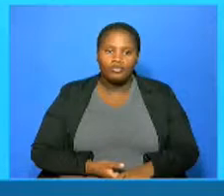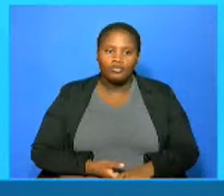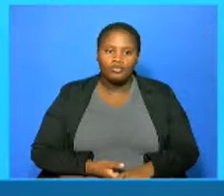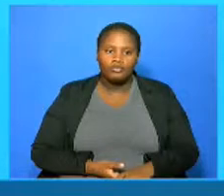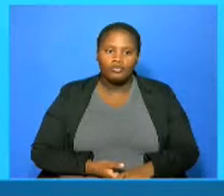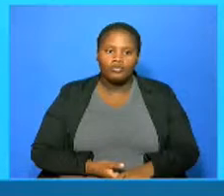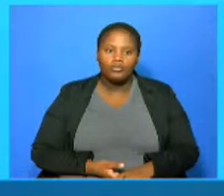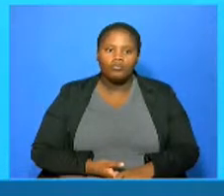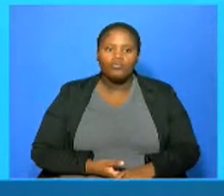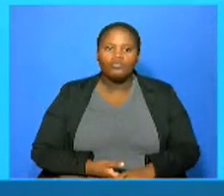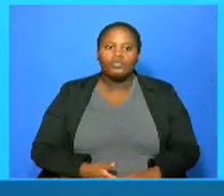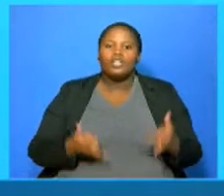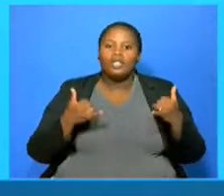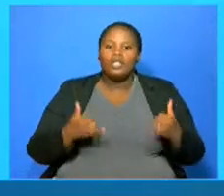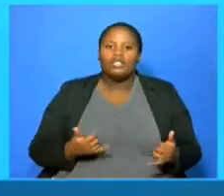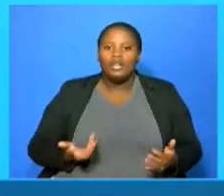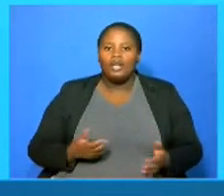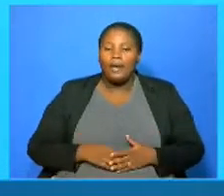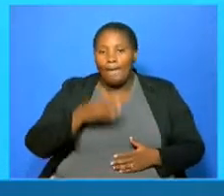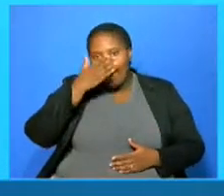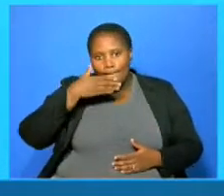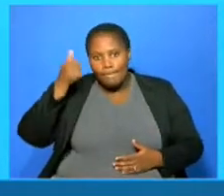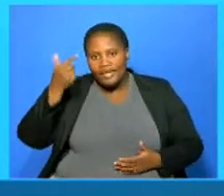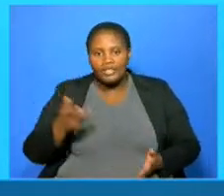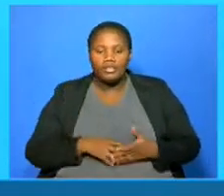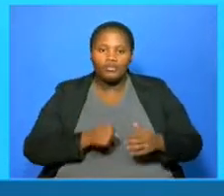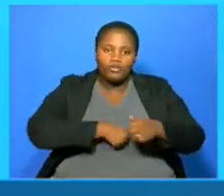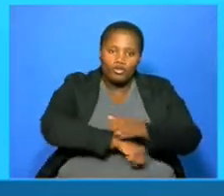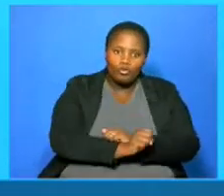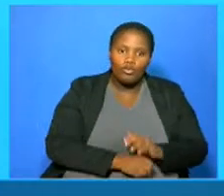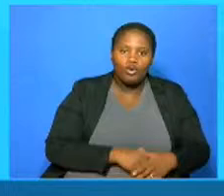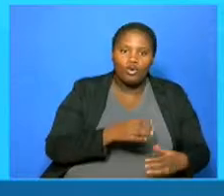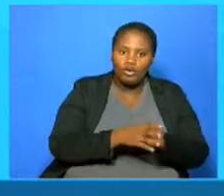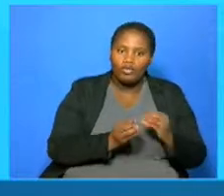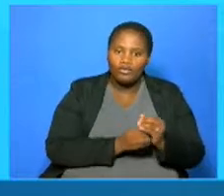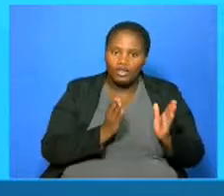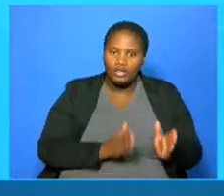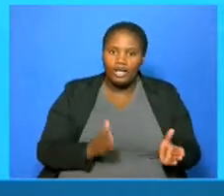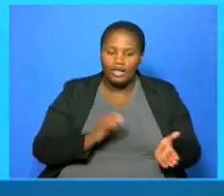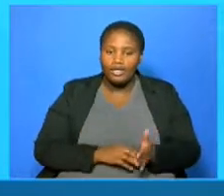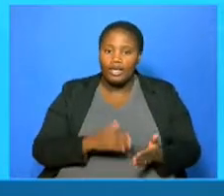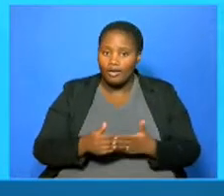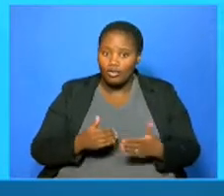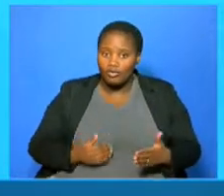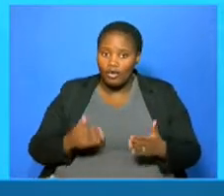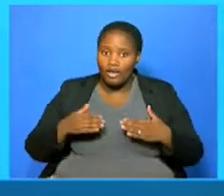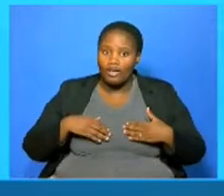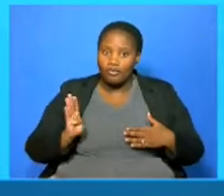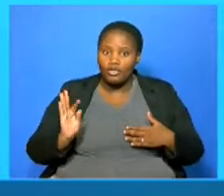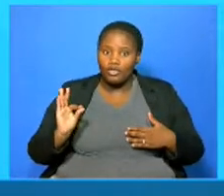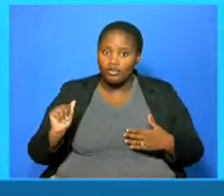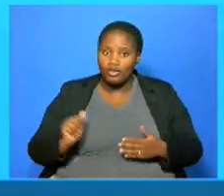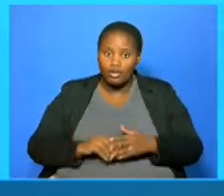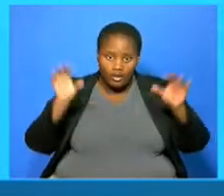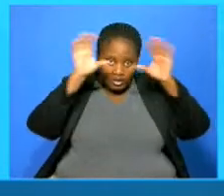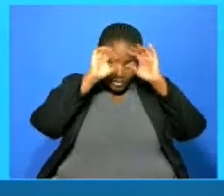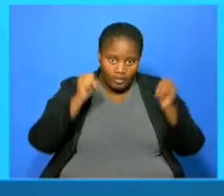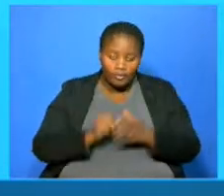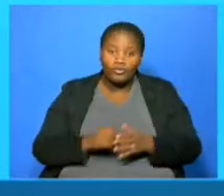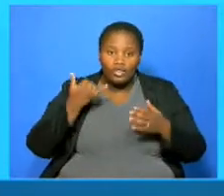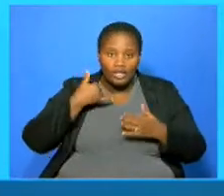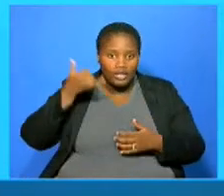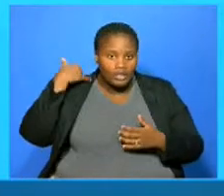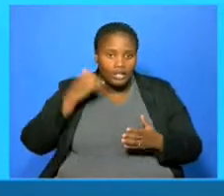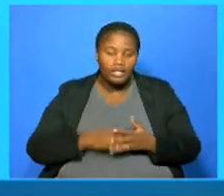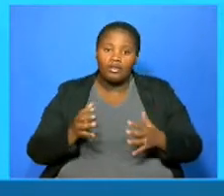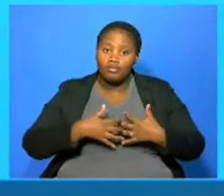A highly regarded local football administrator who has also served as BFA president, Ashford Mamelodi, yesterday launched a book